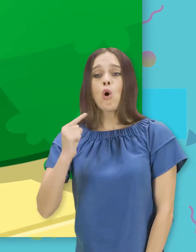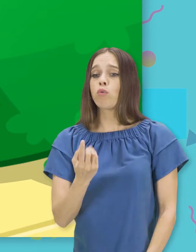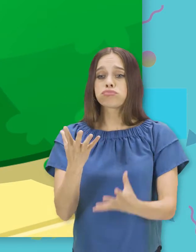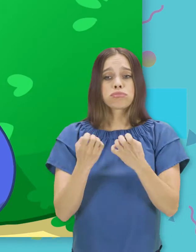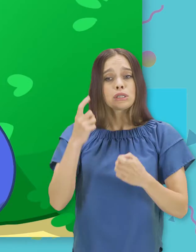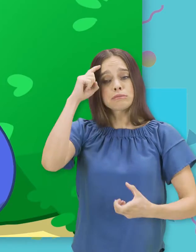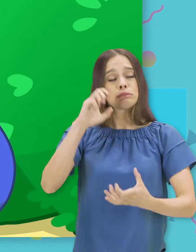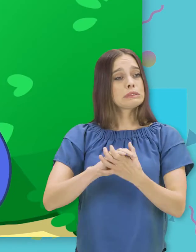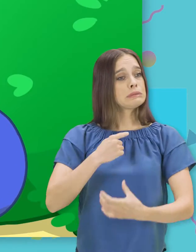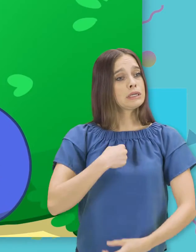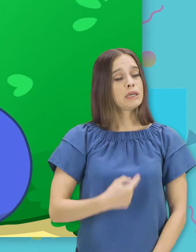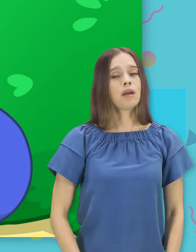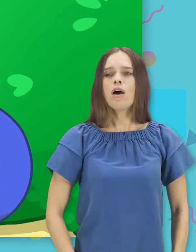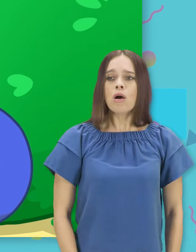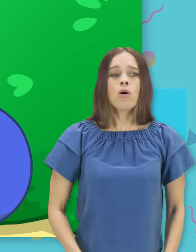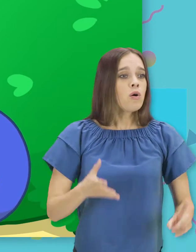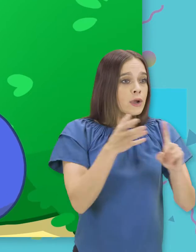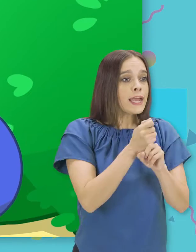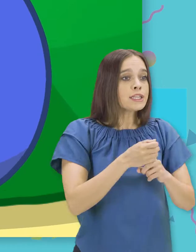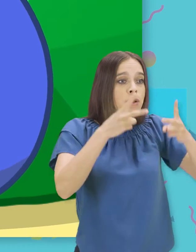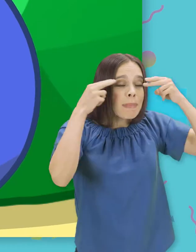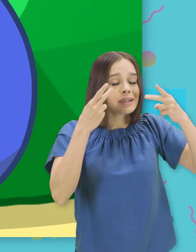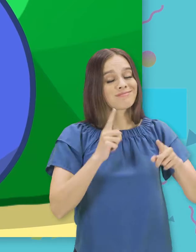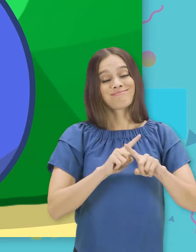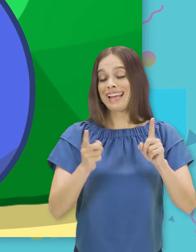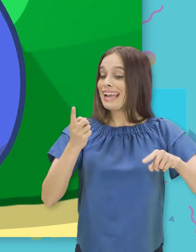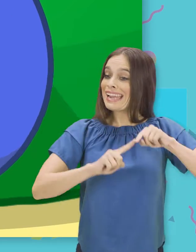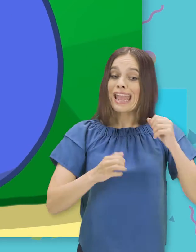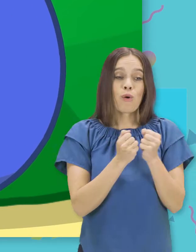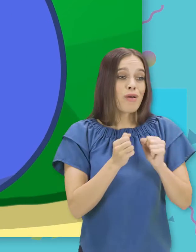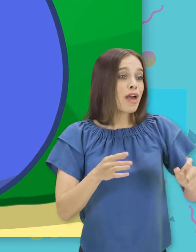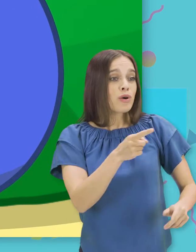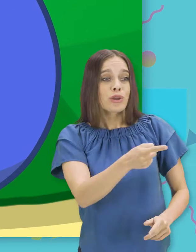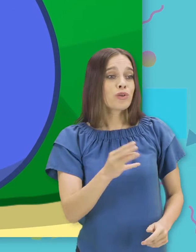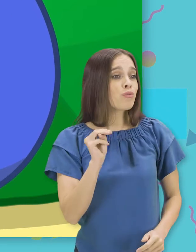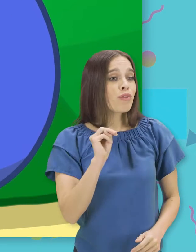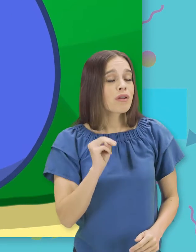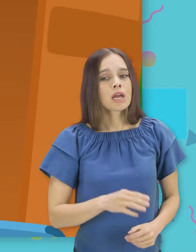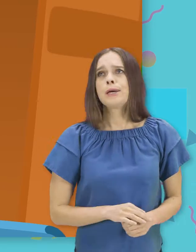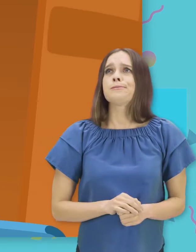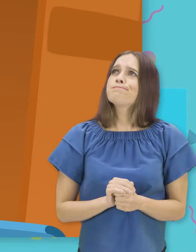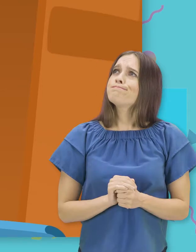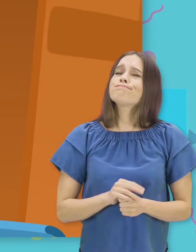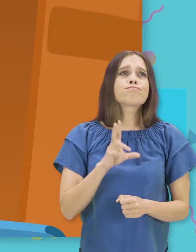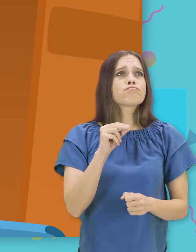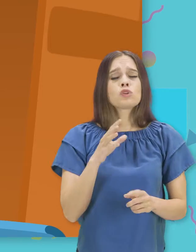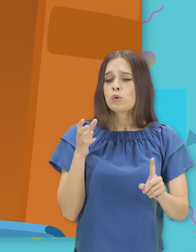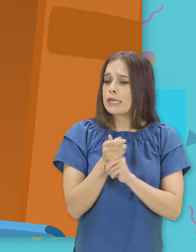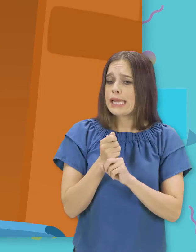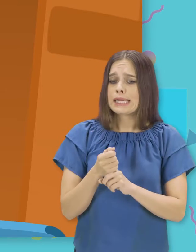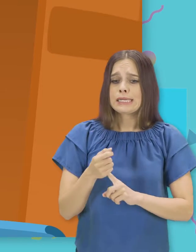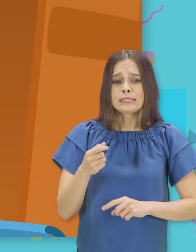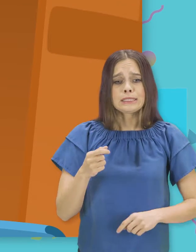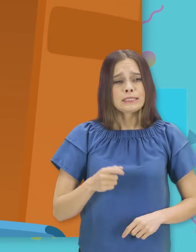me. Mila, catch the bandits! But I can't do it without you, Morphle. Morphle, no